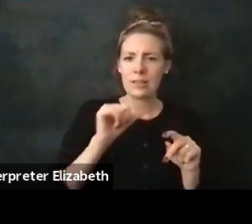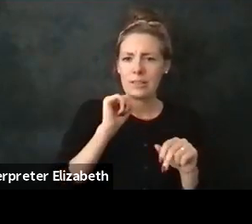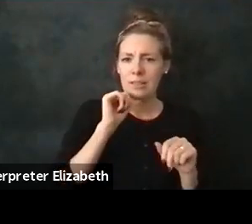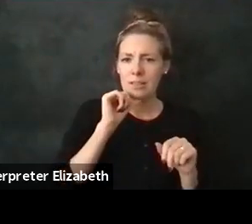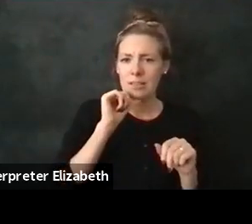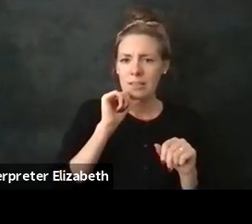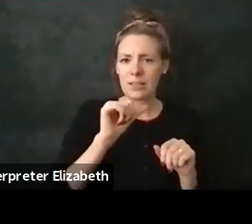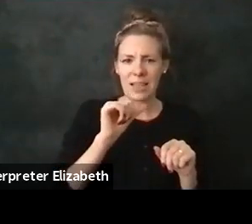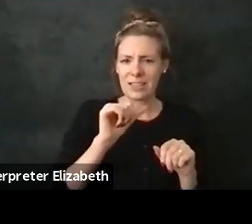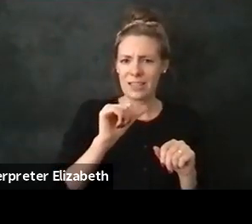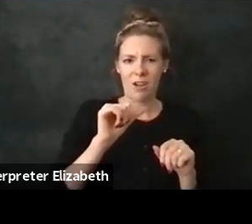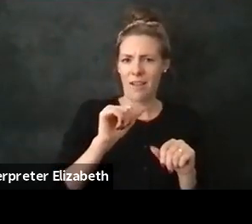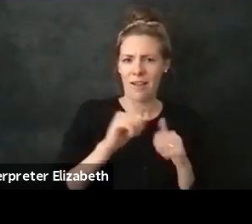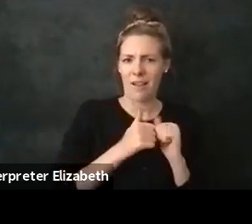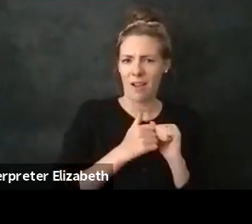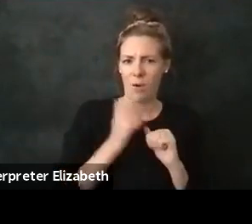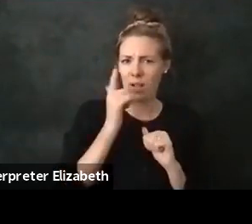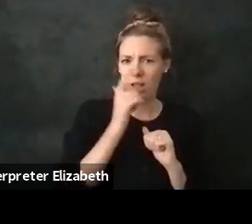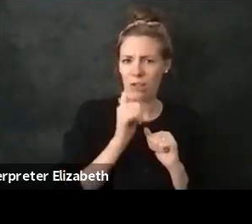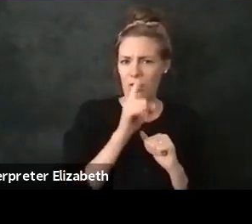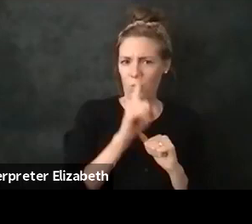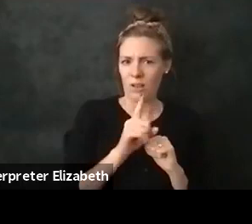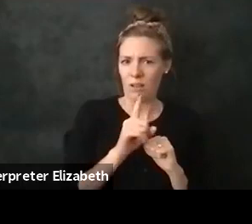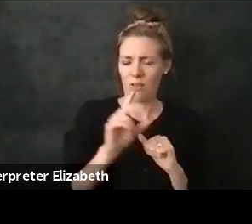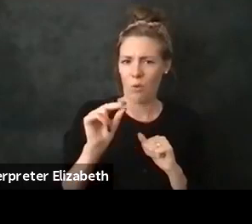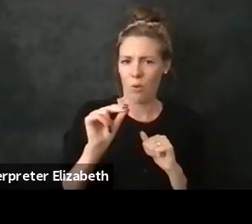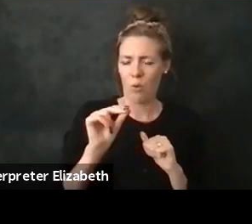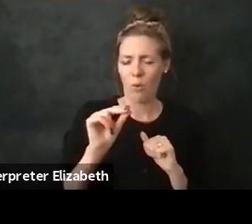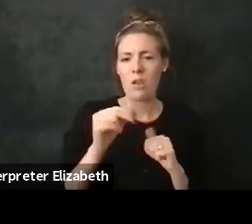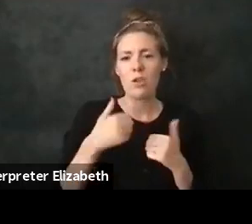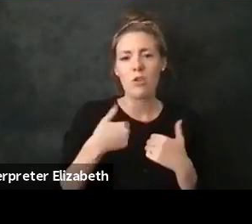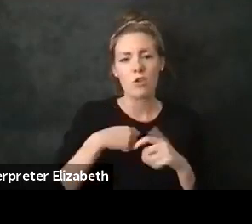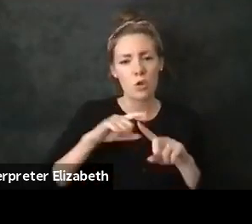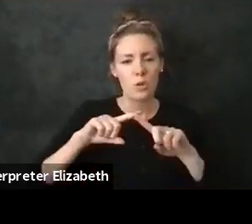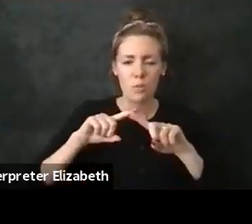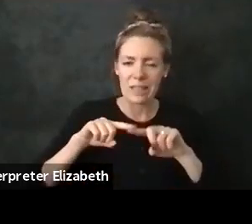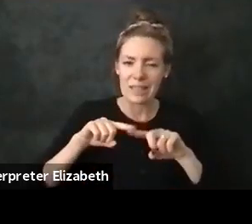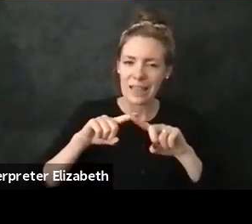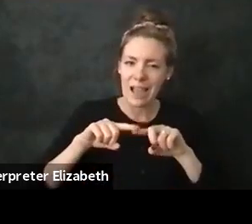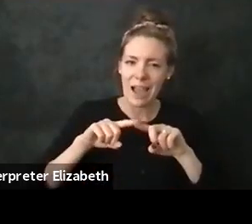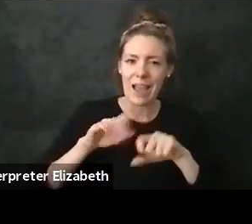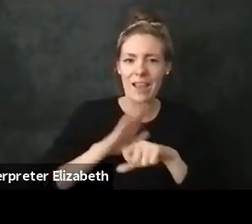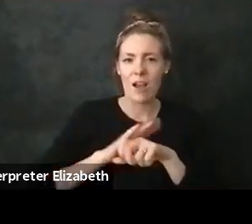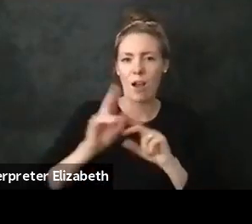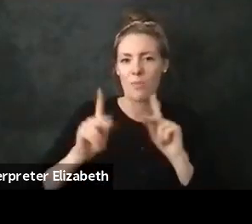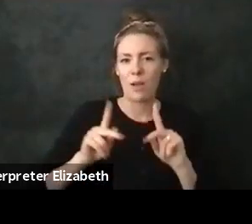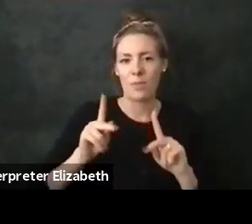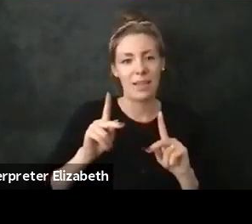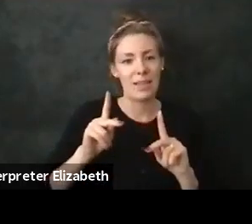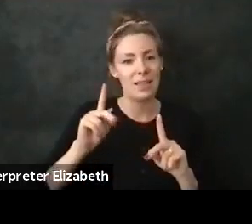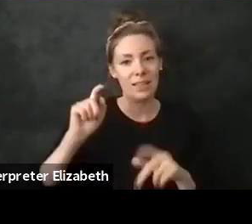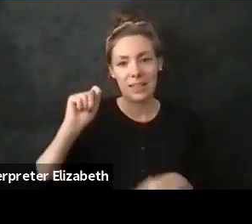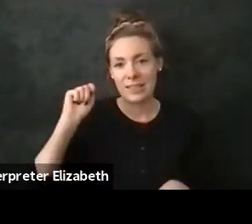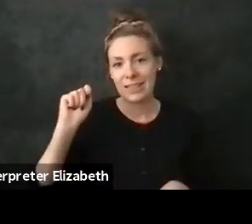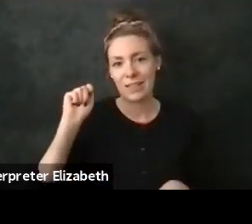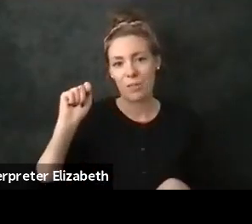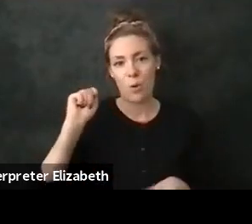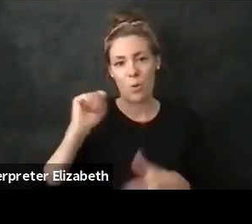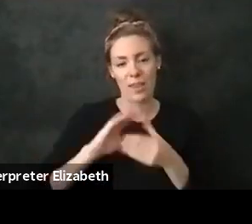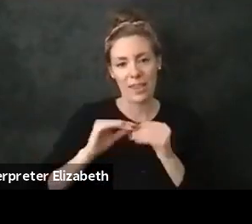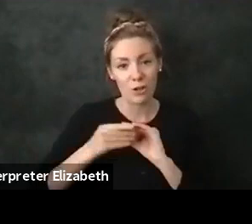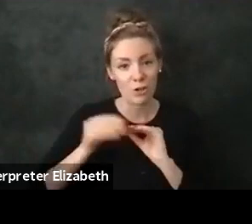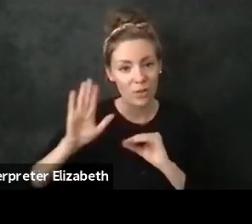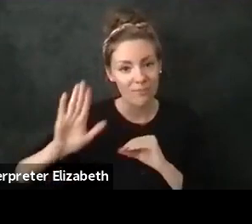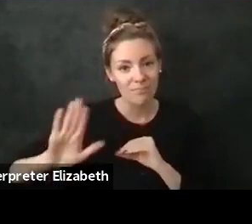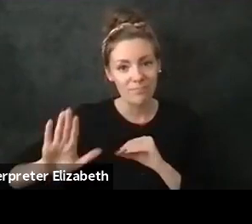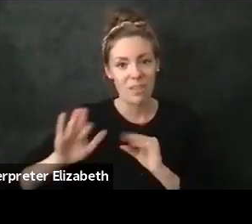that's not at all how it is in reality. So we rely heavily on public testimony. Once